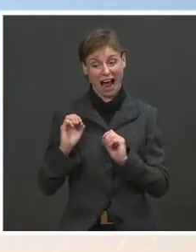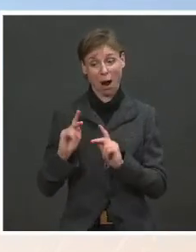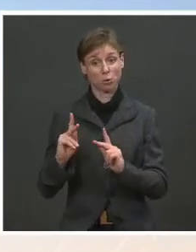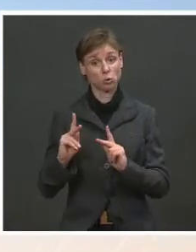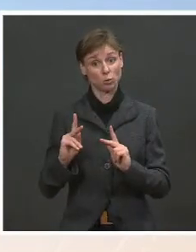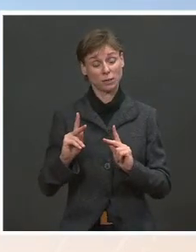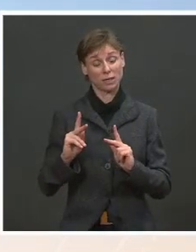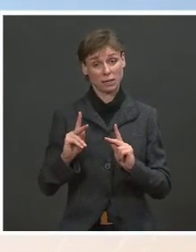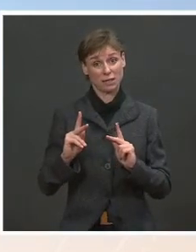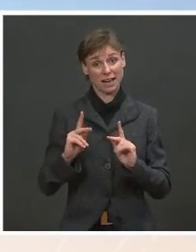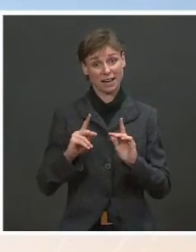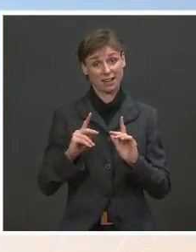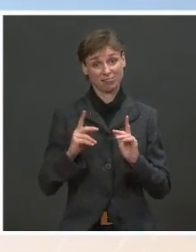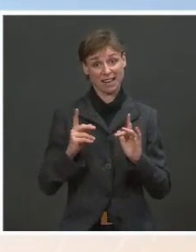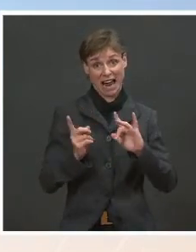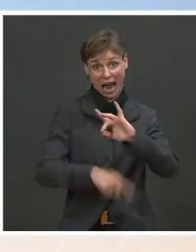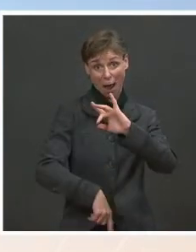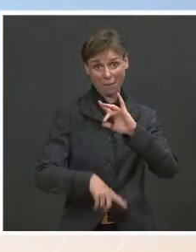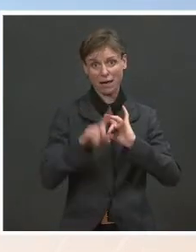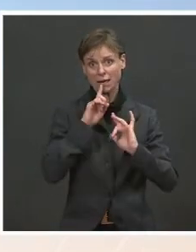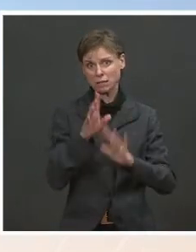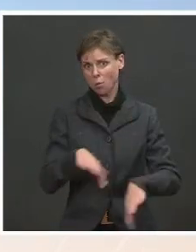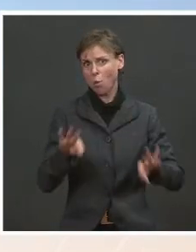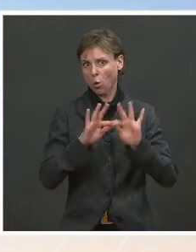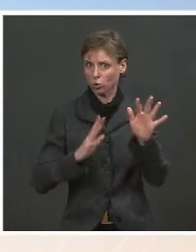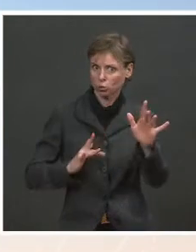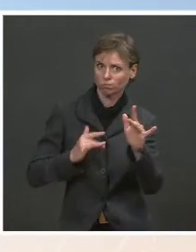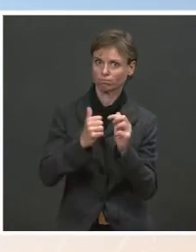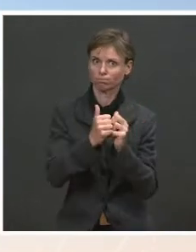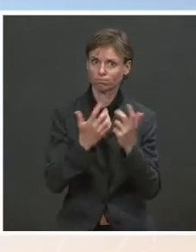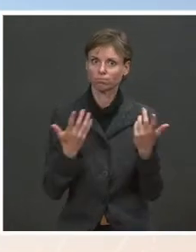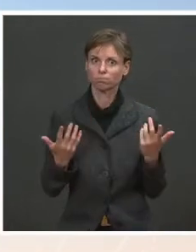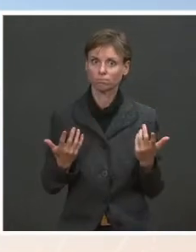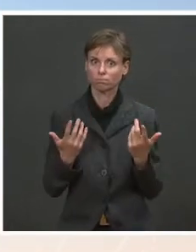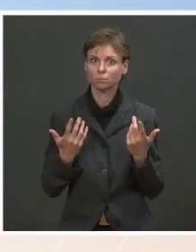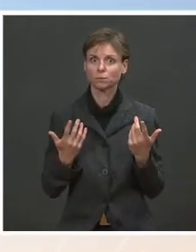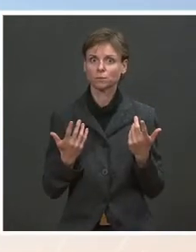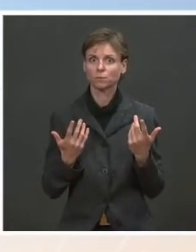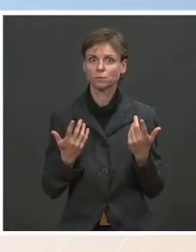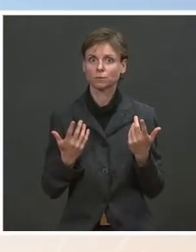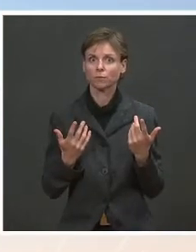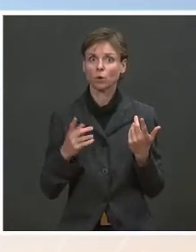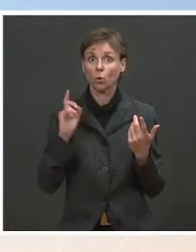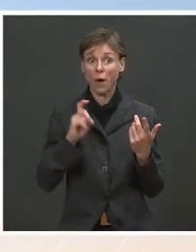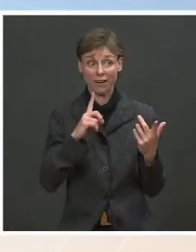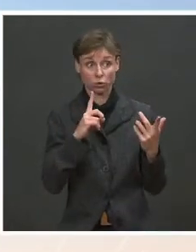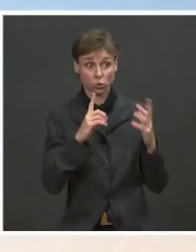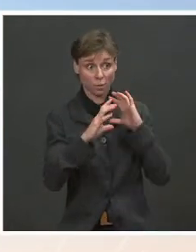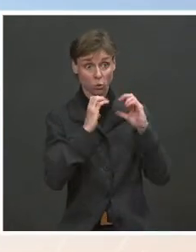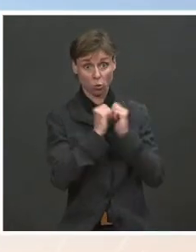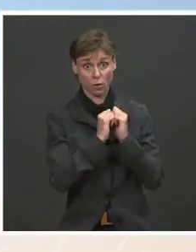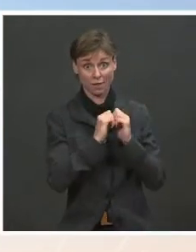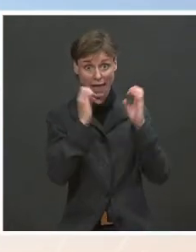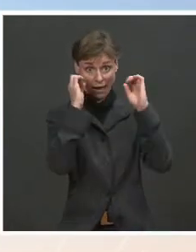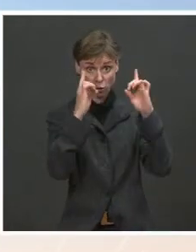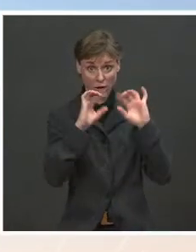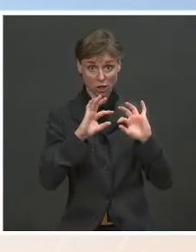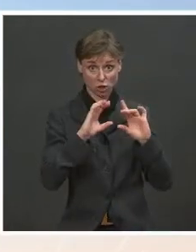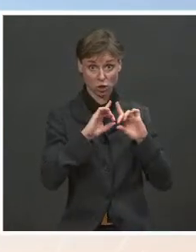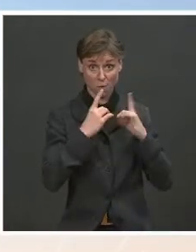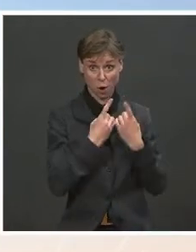critically important that that process is not only communicated with the education department, but publicly as well. We will